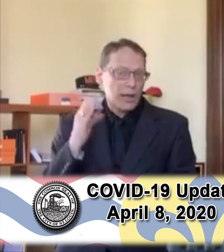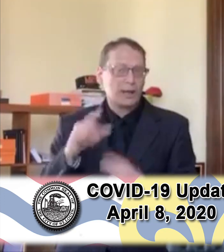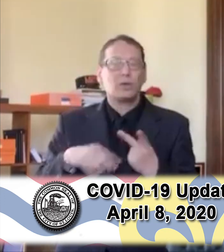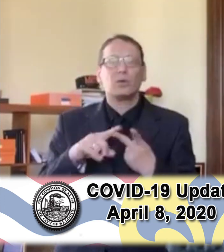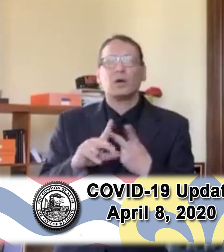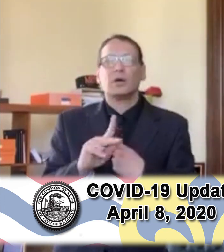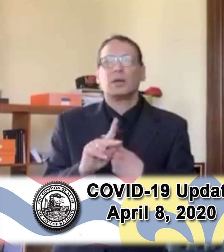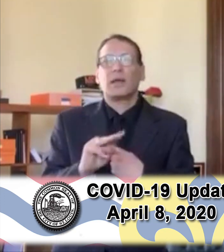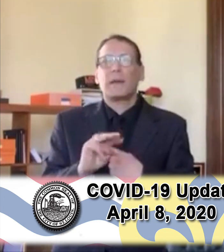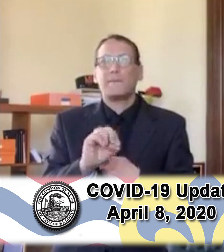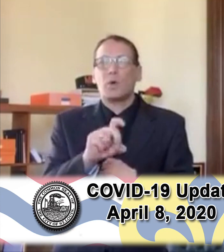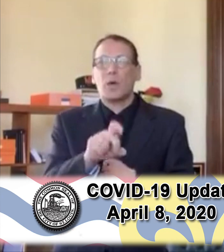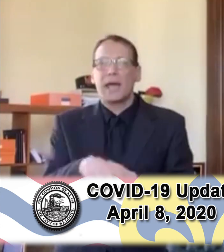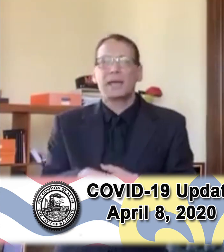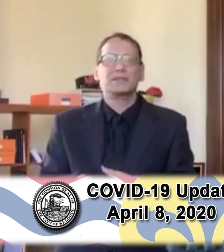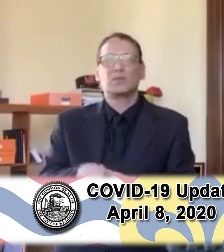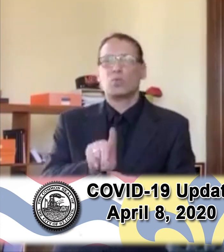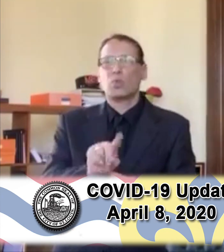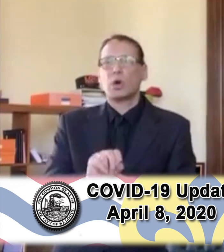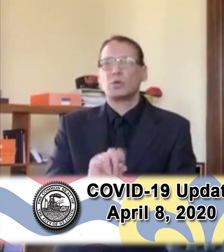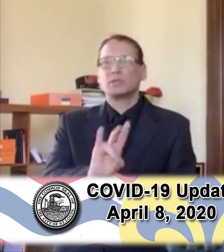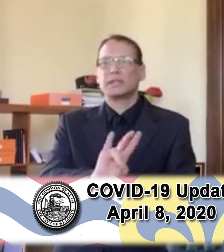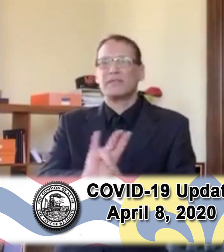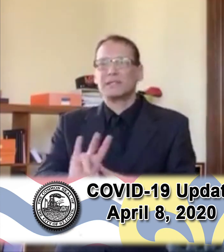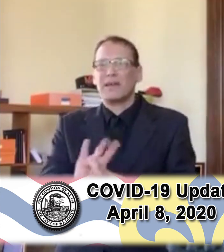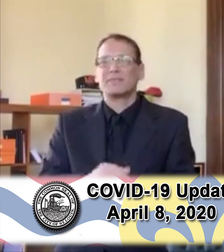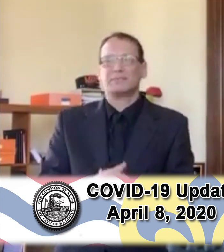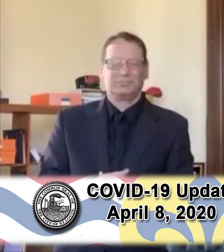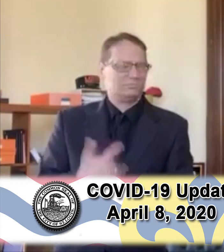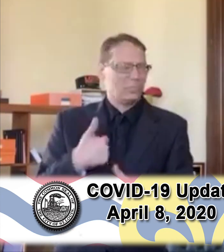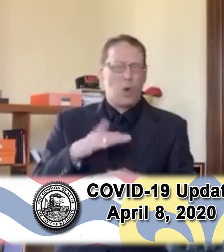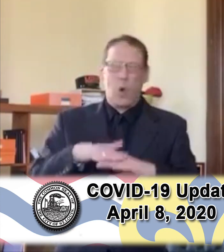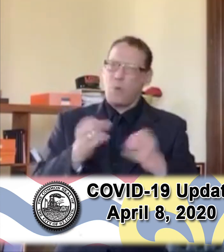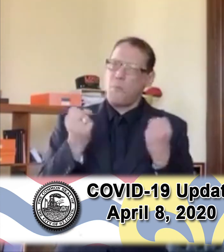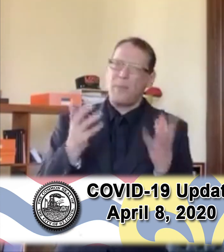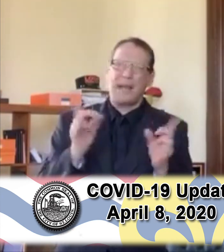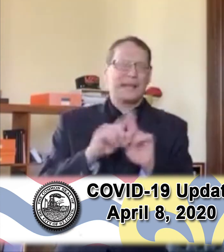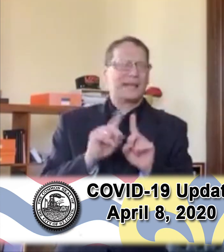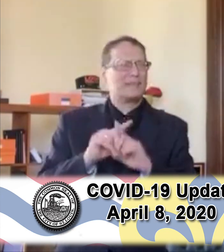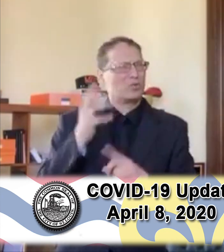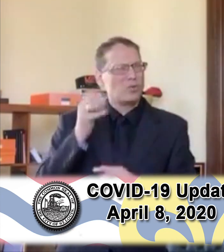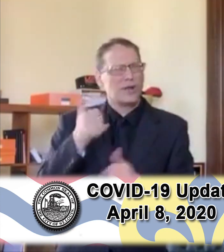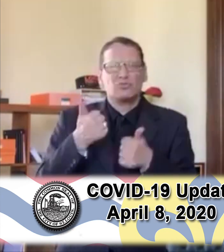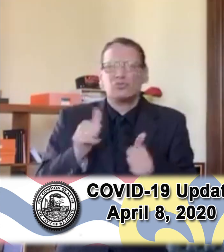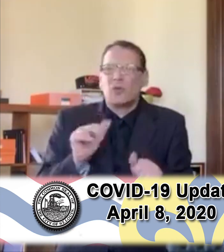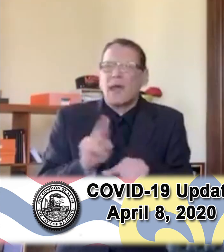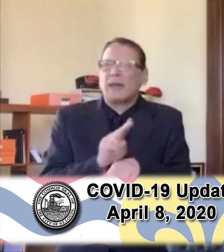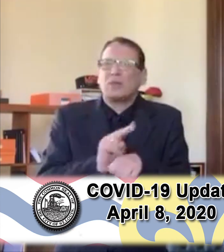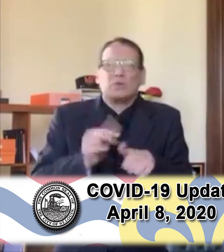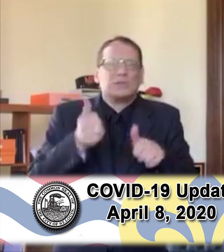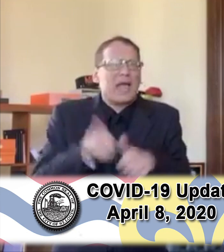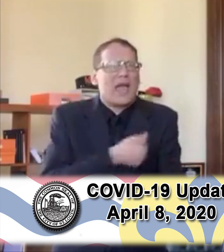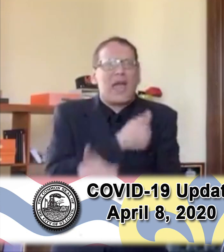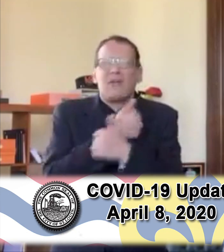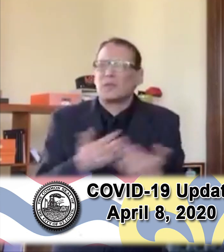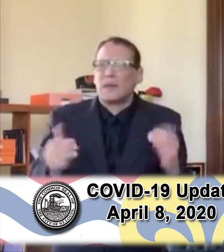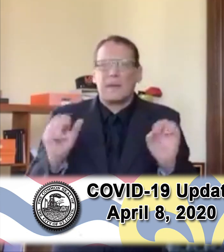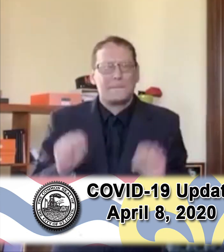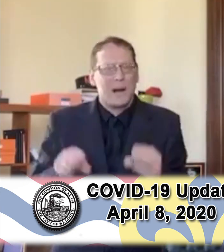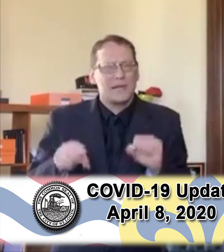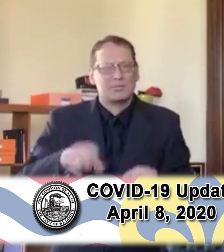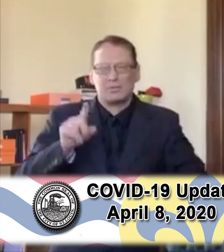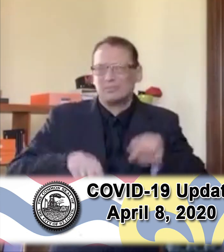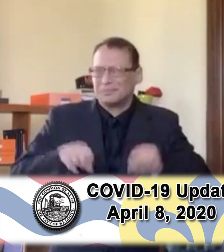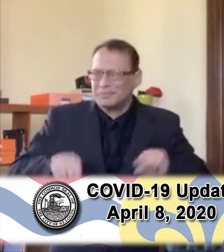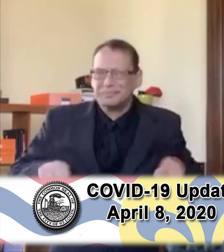KMOX, 107.7. I've been on any number of radio stations. We're trying to use every method possible to get the